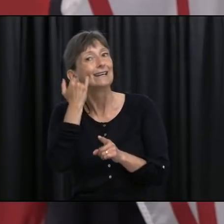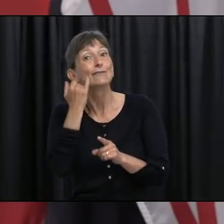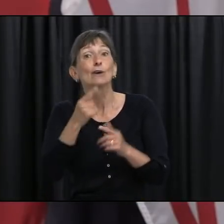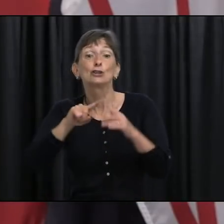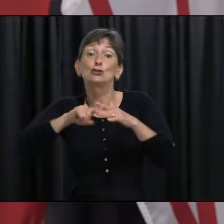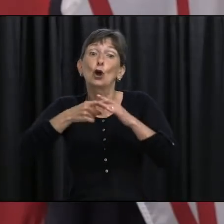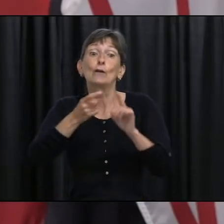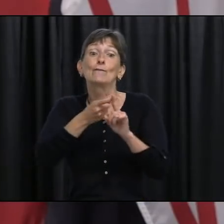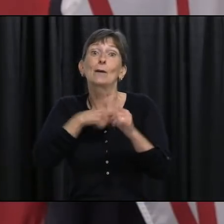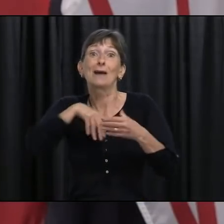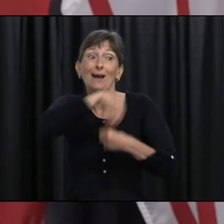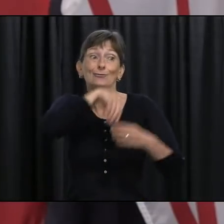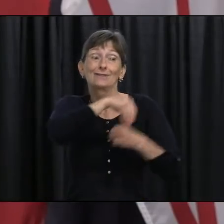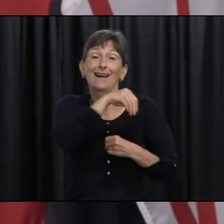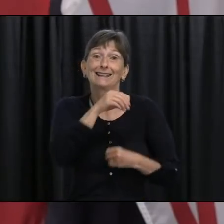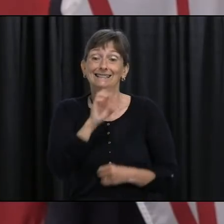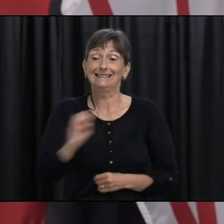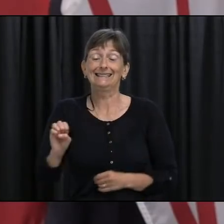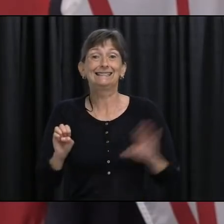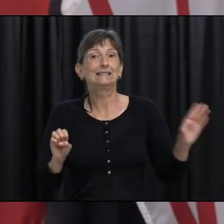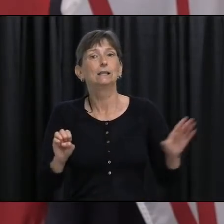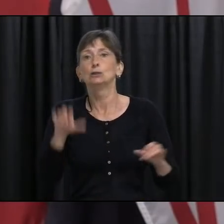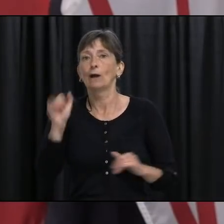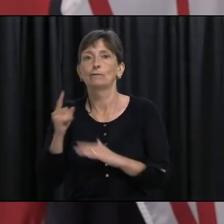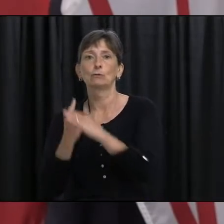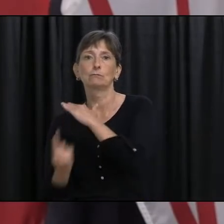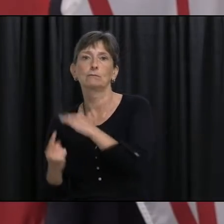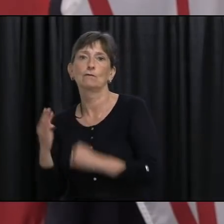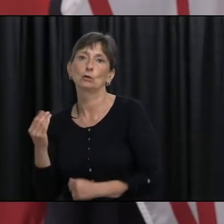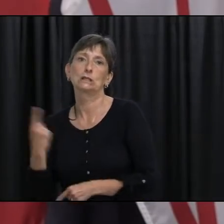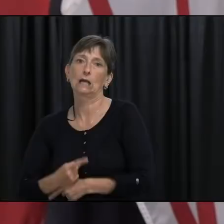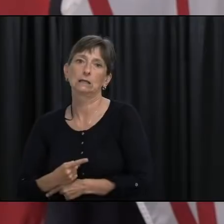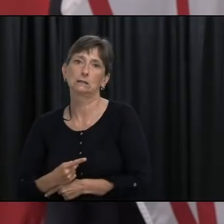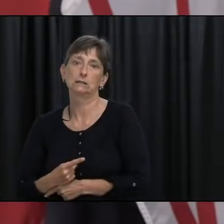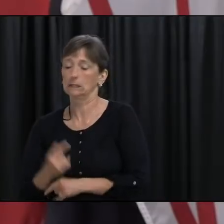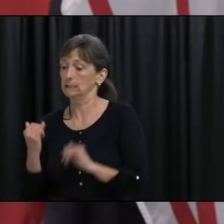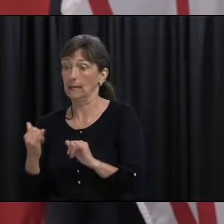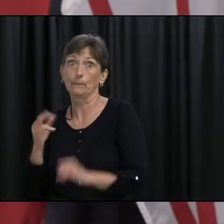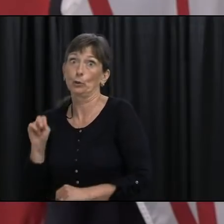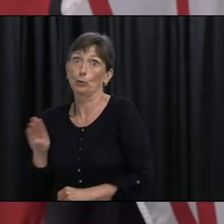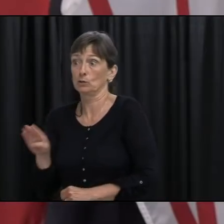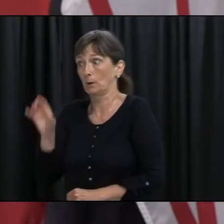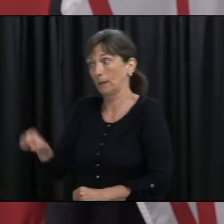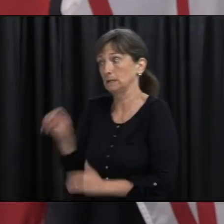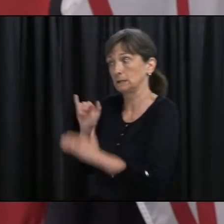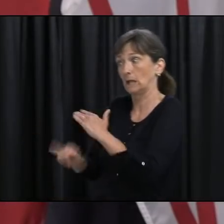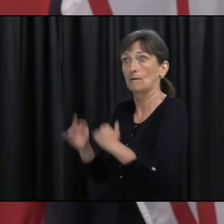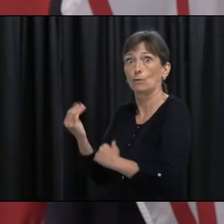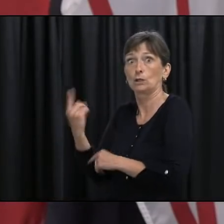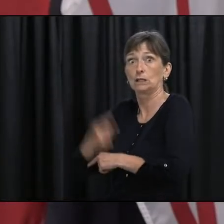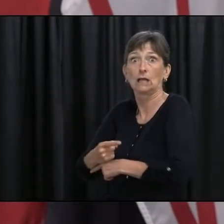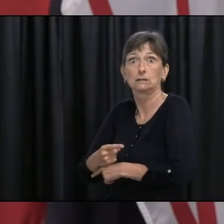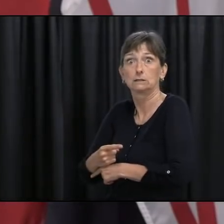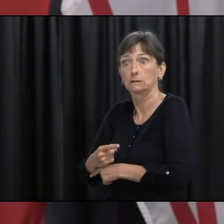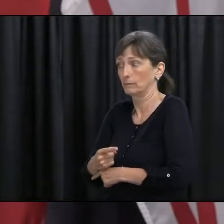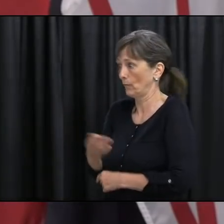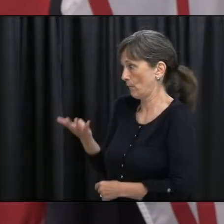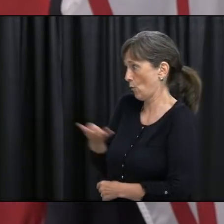must isolate for 14 days, and that's the same, understand in New Brunswick, in Nova Scotia, and in PEI at this